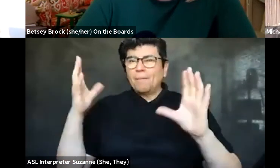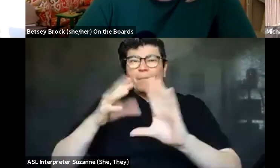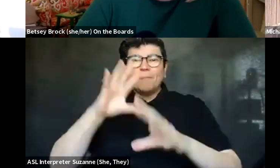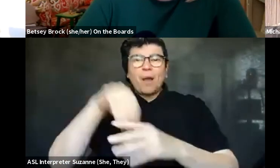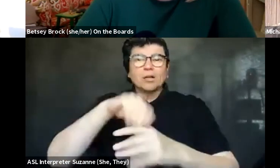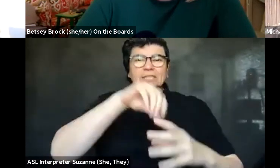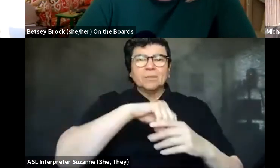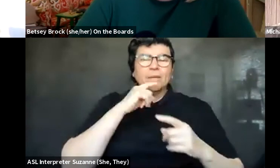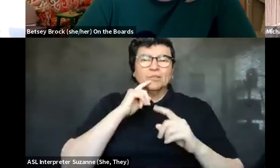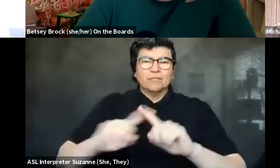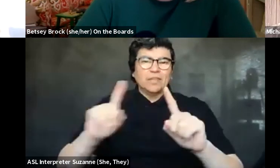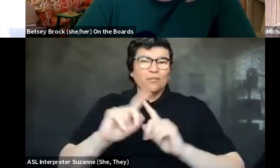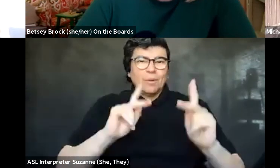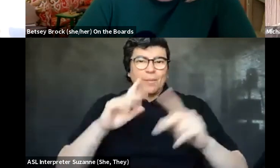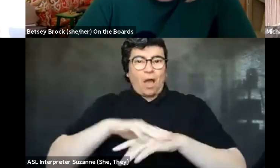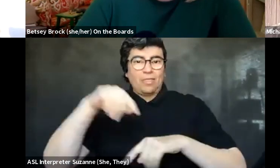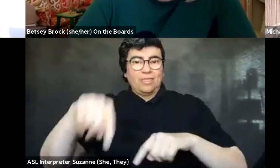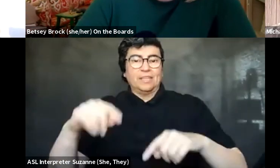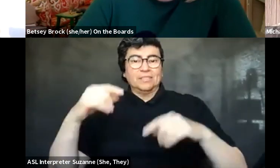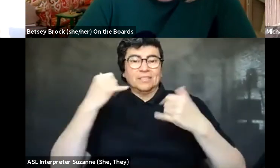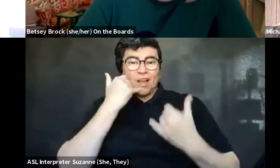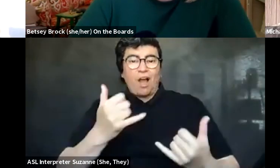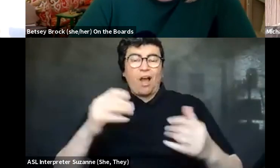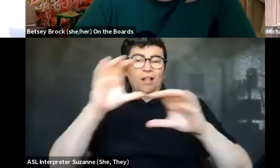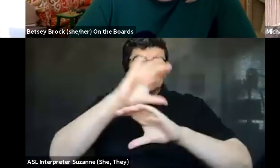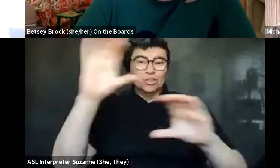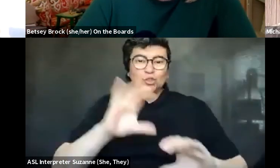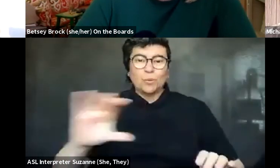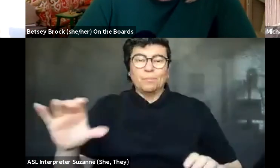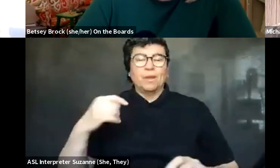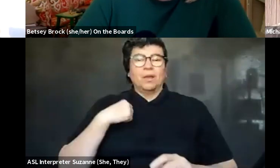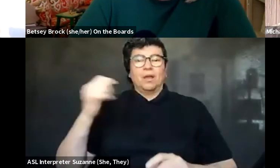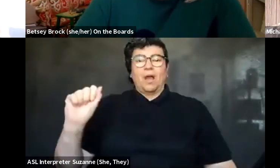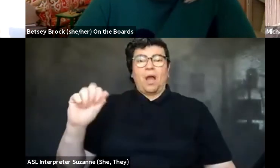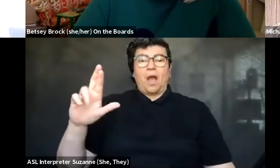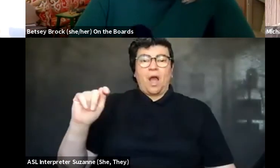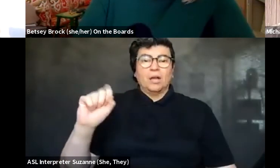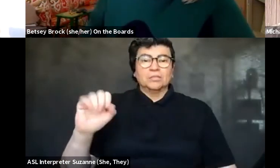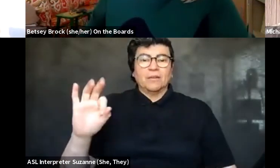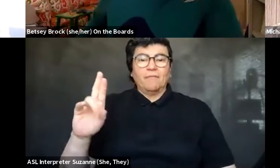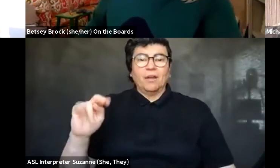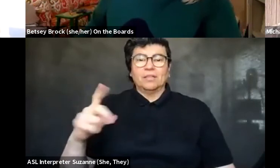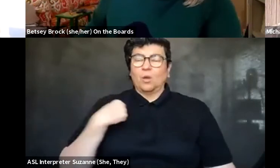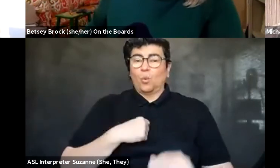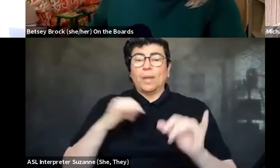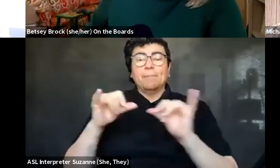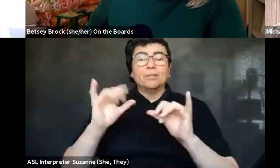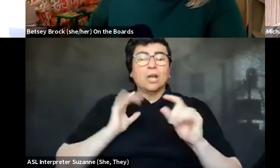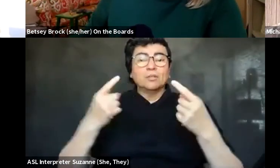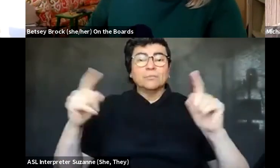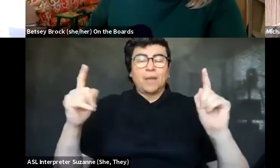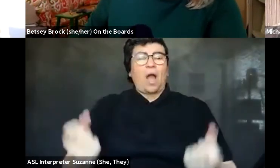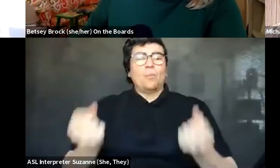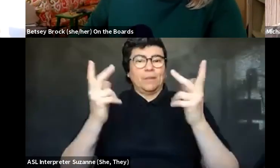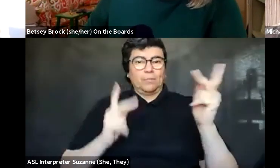on this call and on this Zoom. ArtsFund, we measure a lot of our success by the amount of